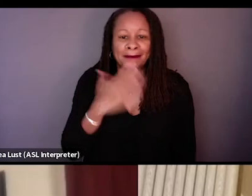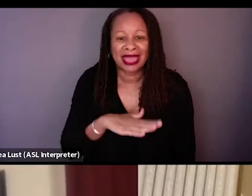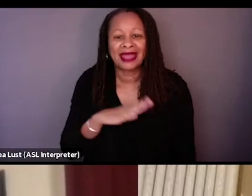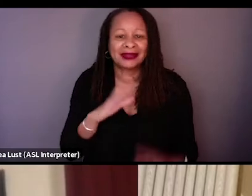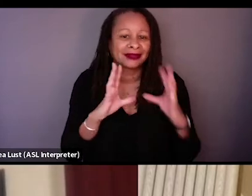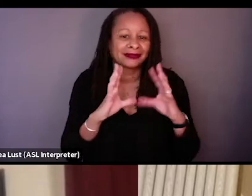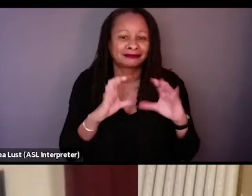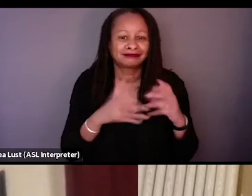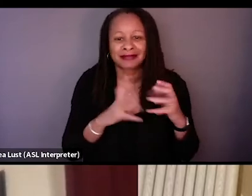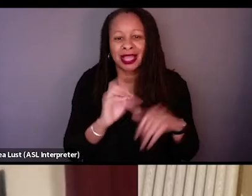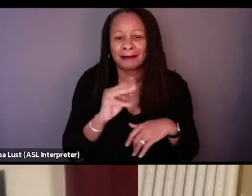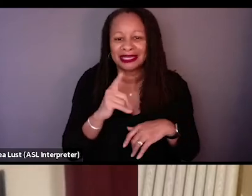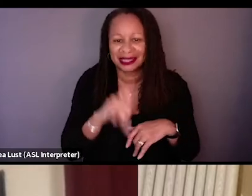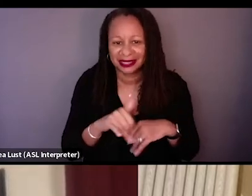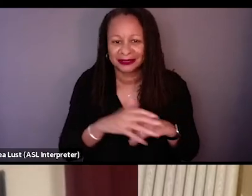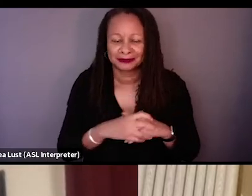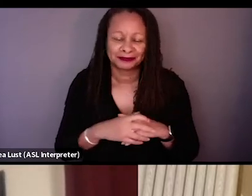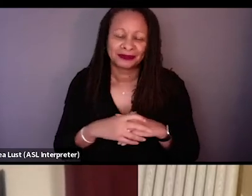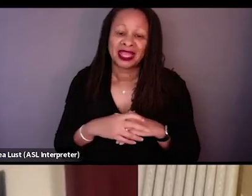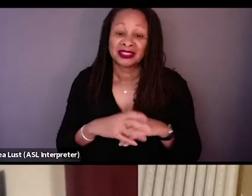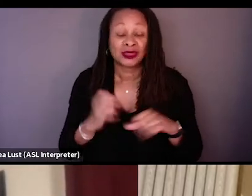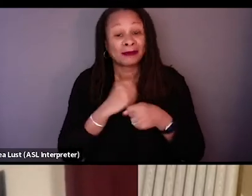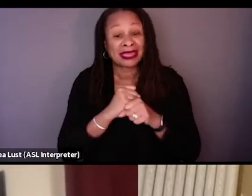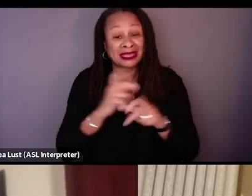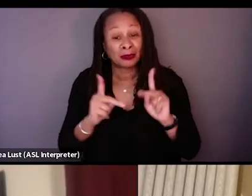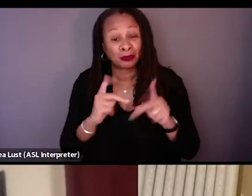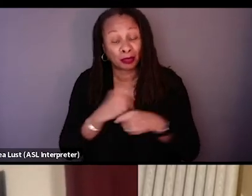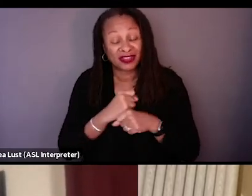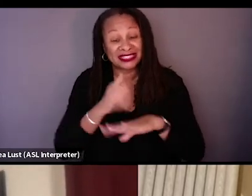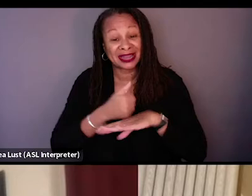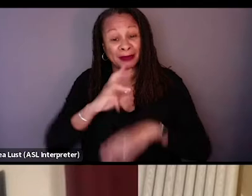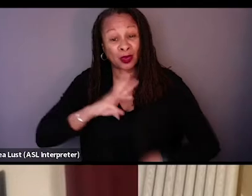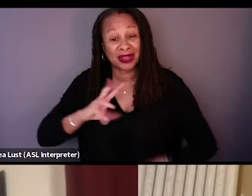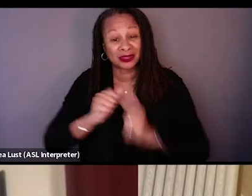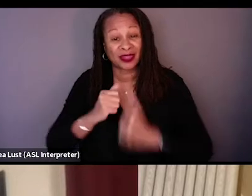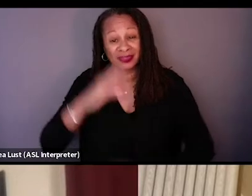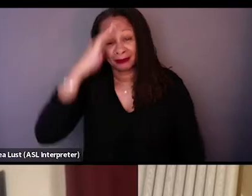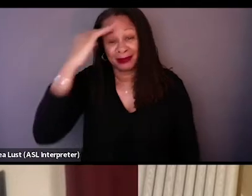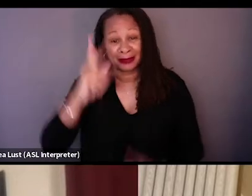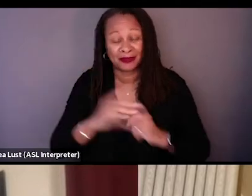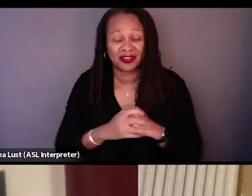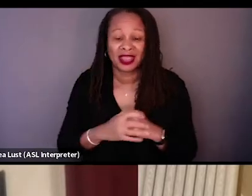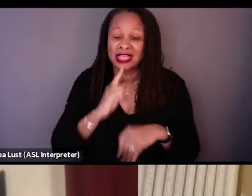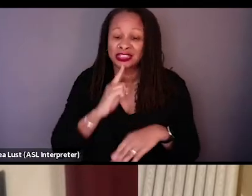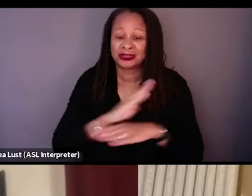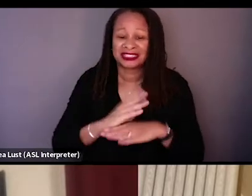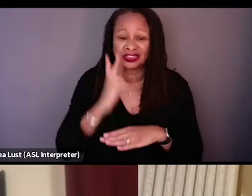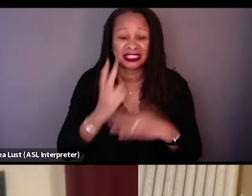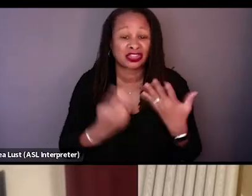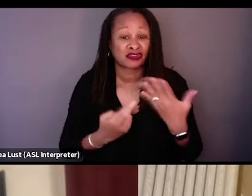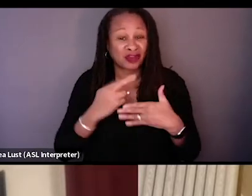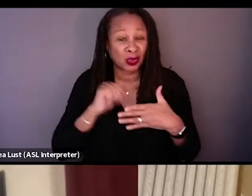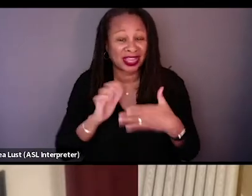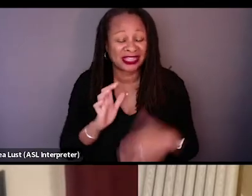movie set in the West with Black people in it, people are going, in fact, you look at reviews in time, they go, why